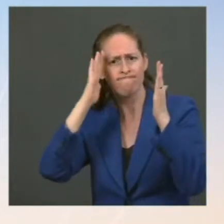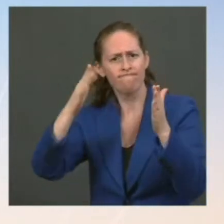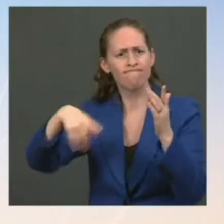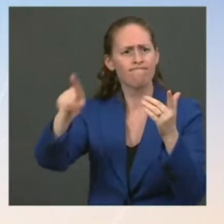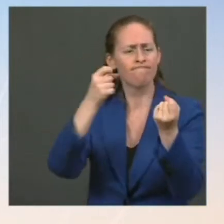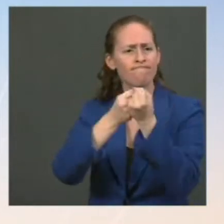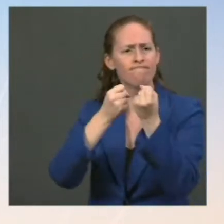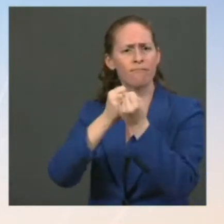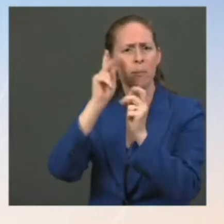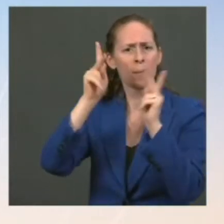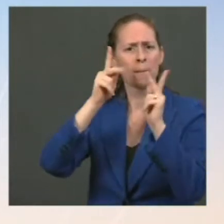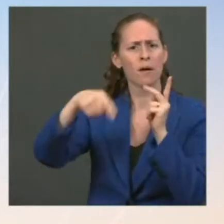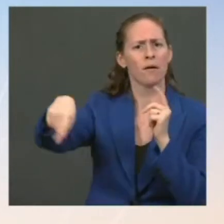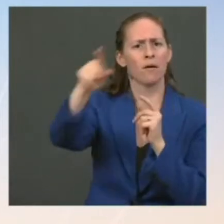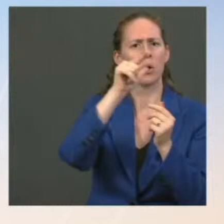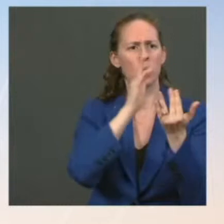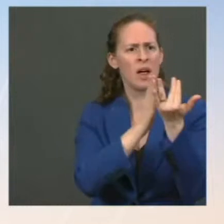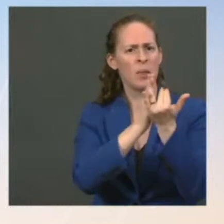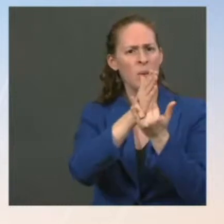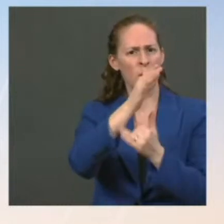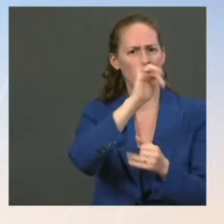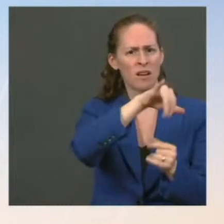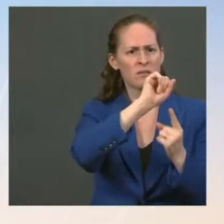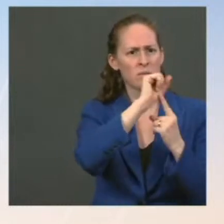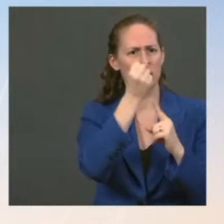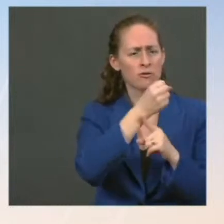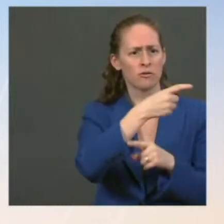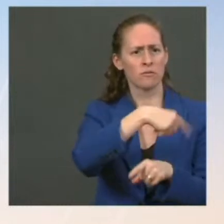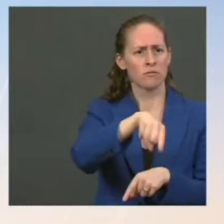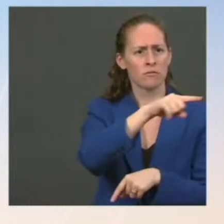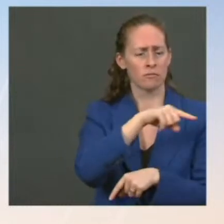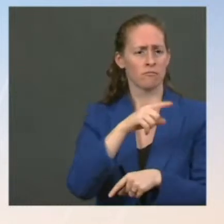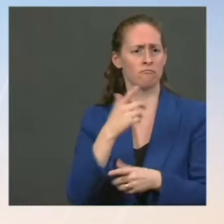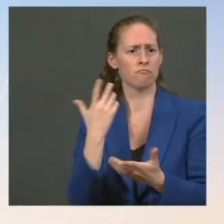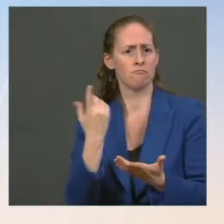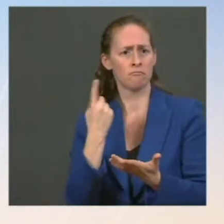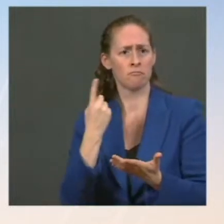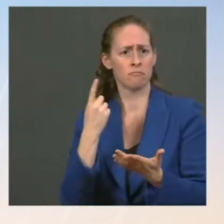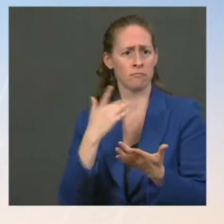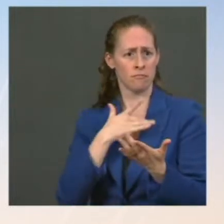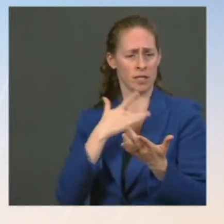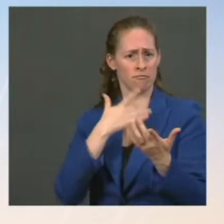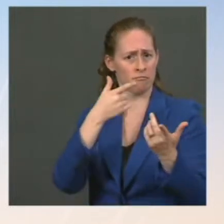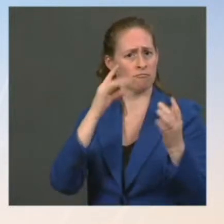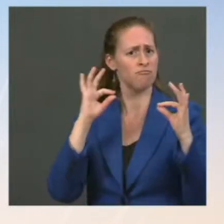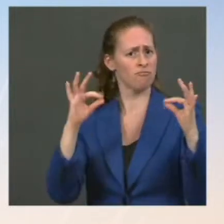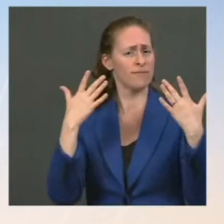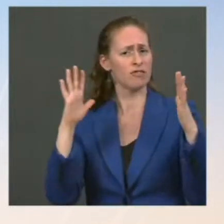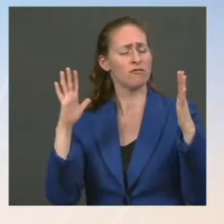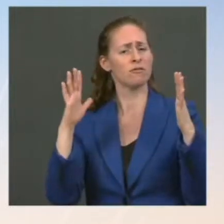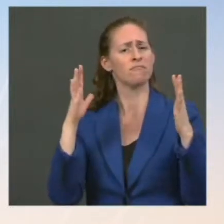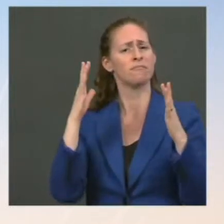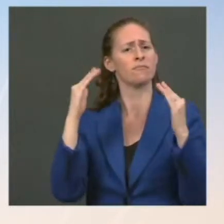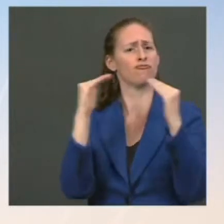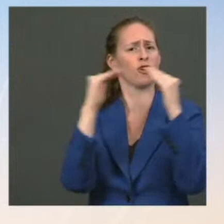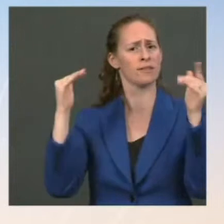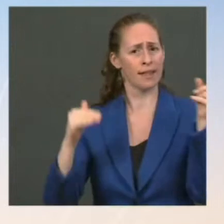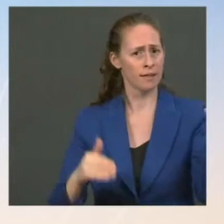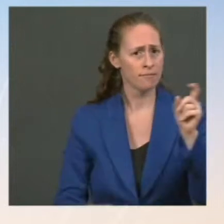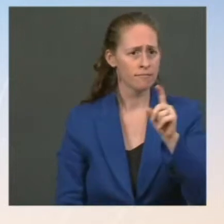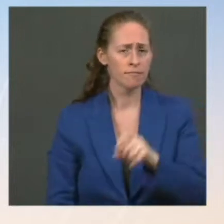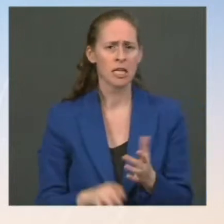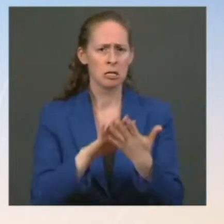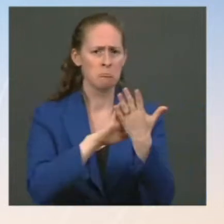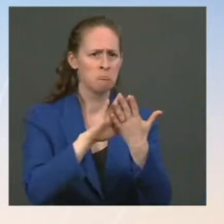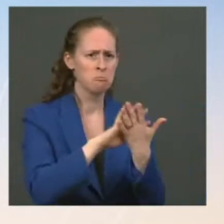he believes justice has been done by these individuals. It's a good question. I know you guys have followed this closely from the Post.